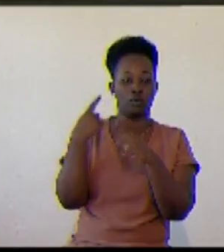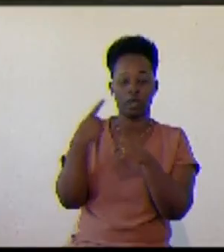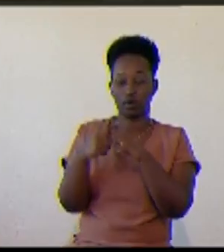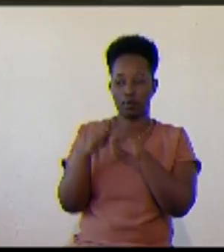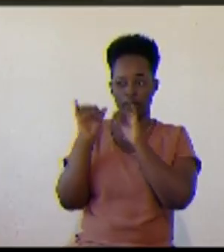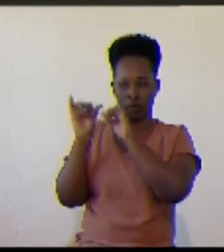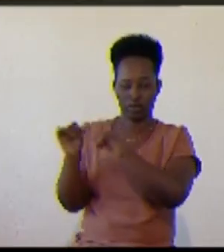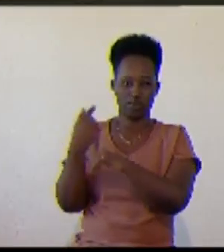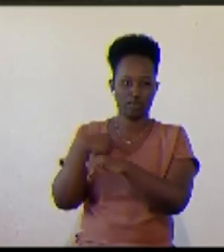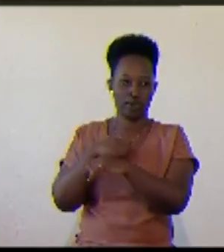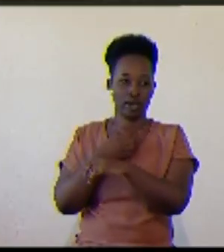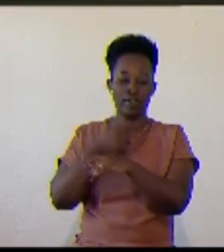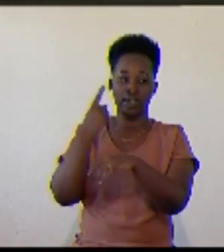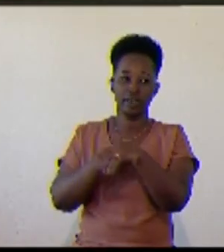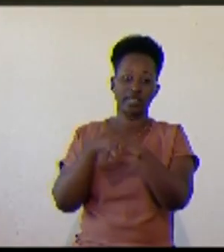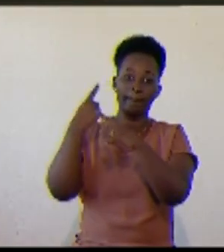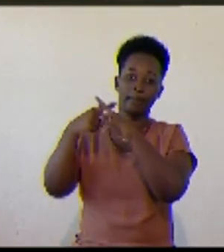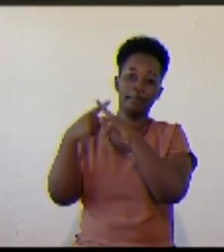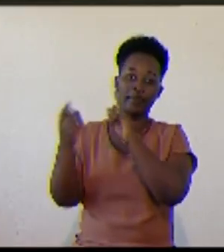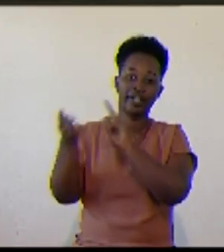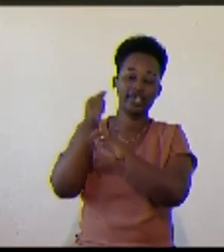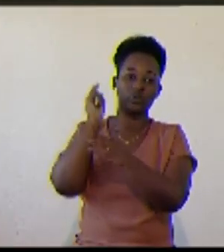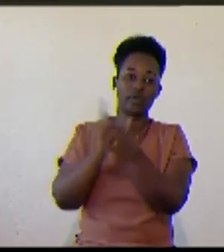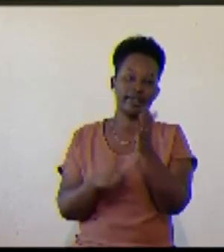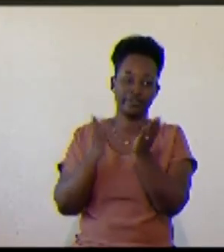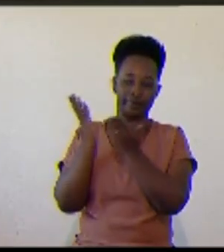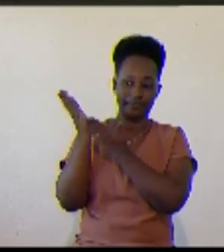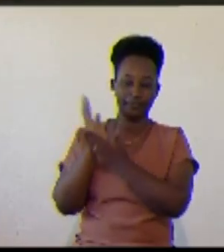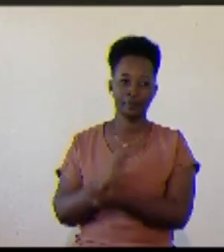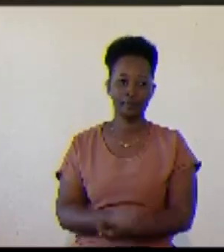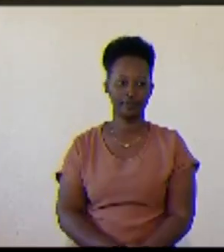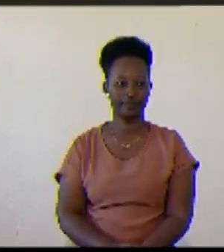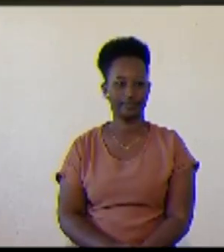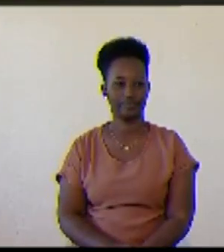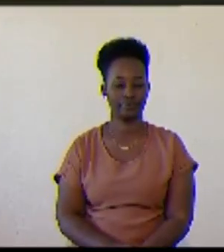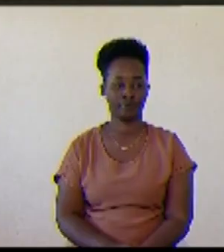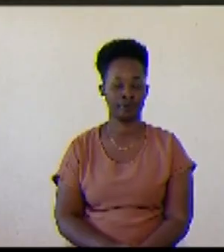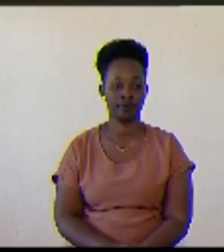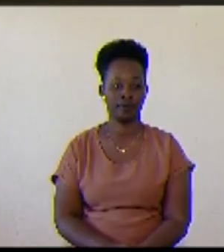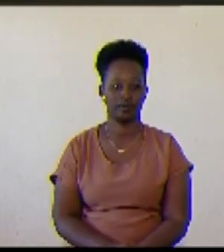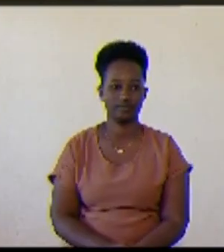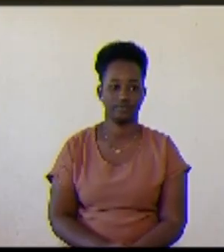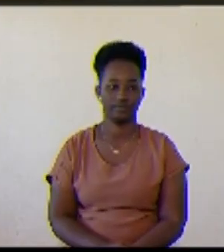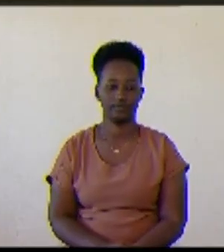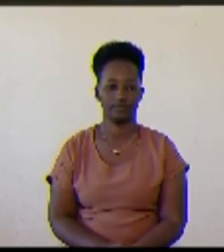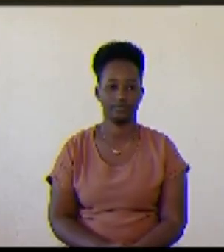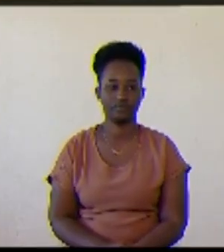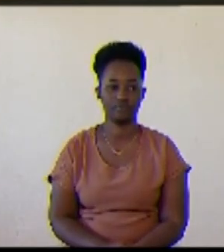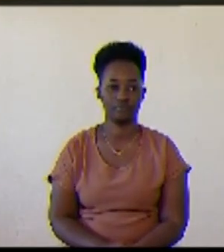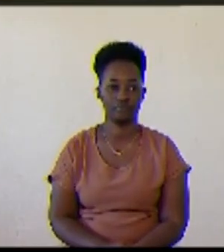have here. So when you multiply this, what will you generate? We shall get Q times 800, that